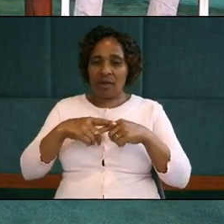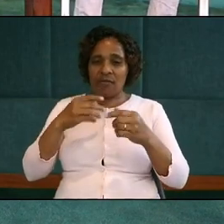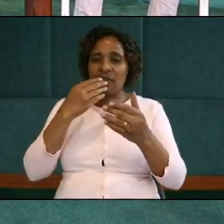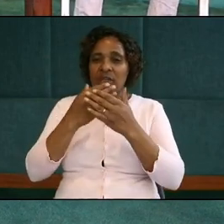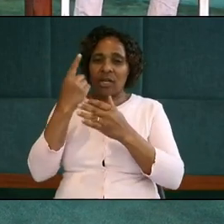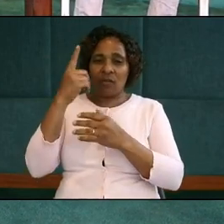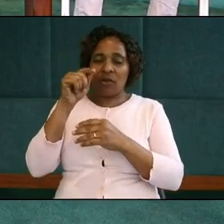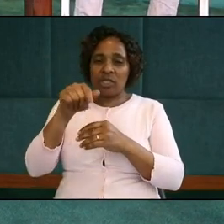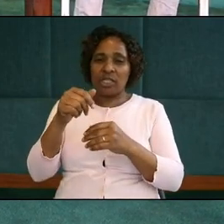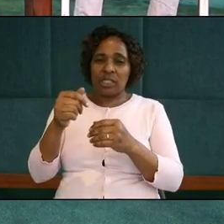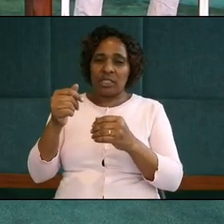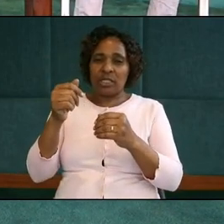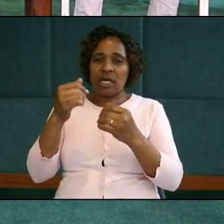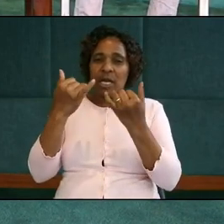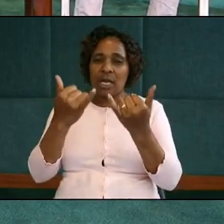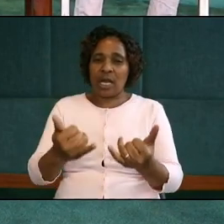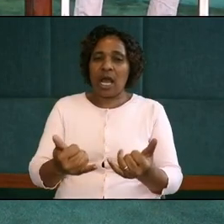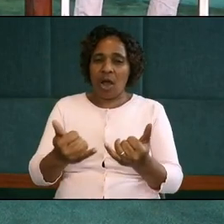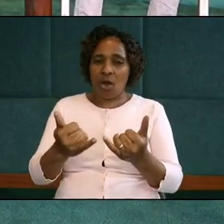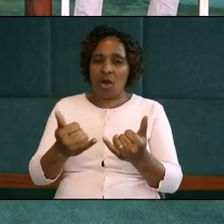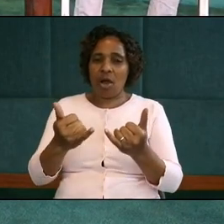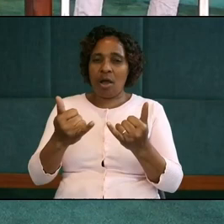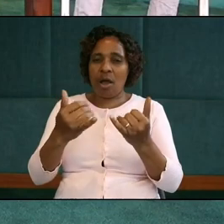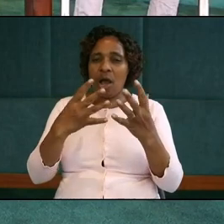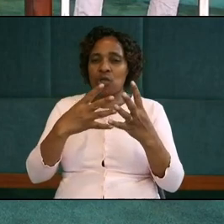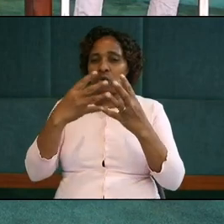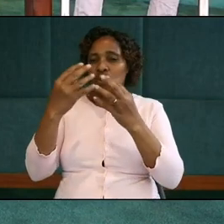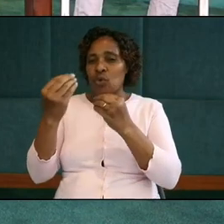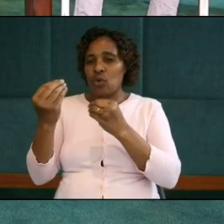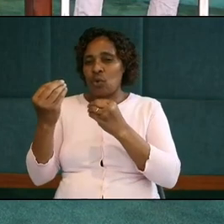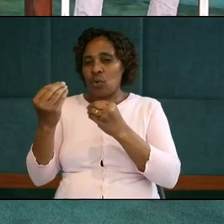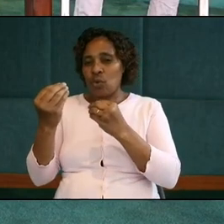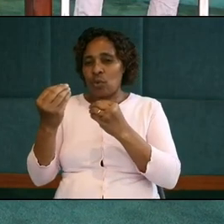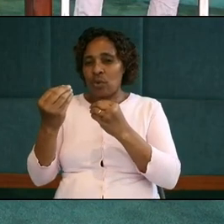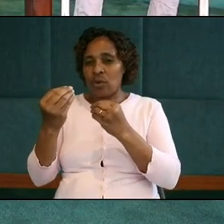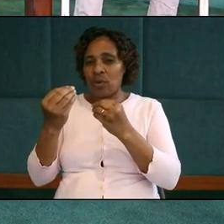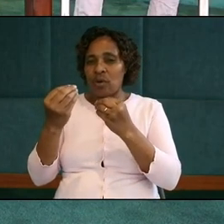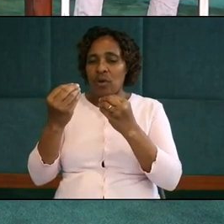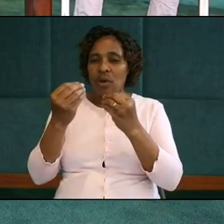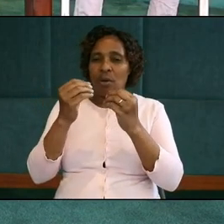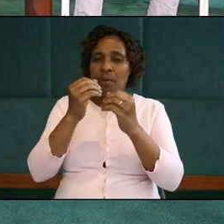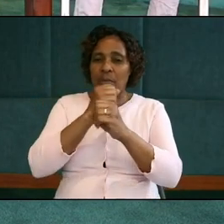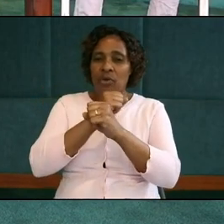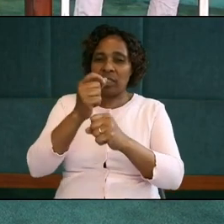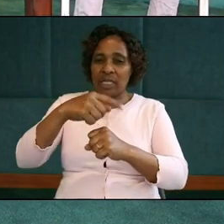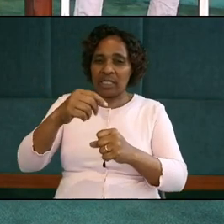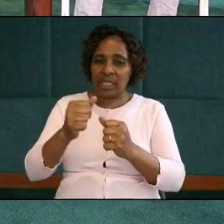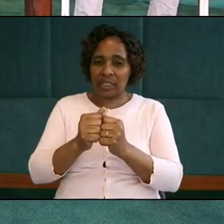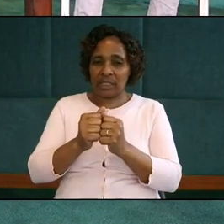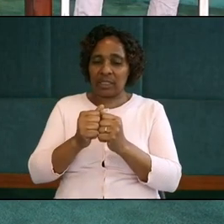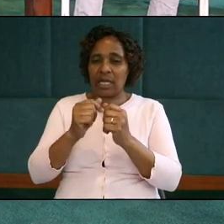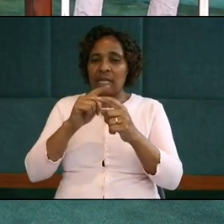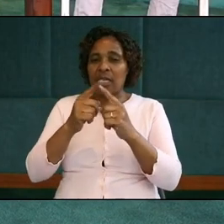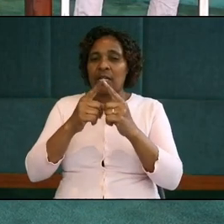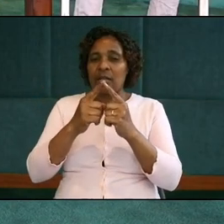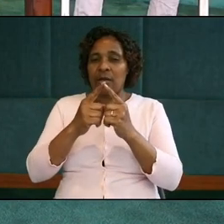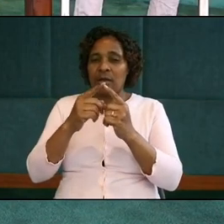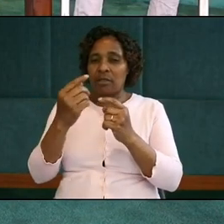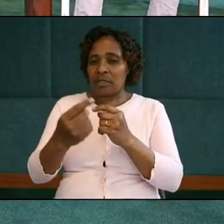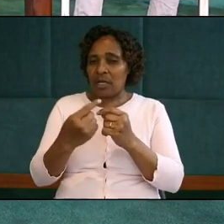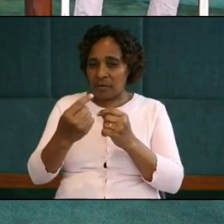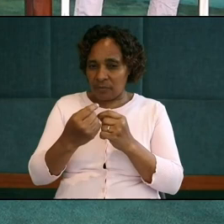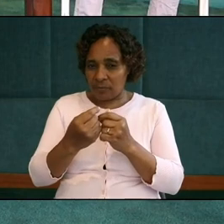another quarter. Now, as you're departing, guide us, protect us, and give us a